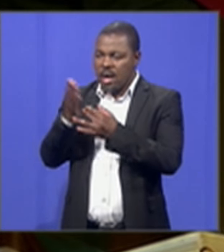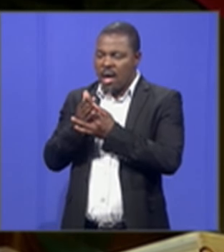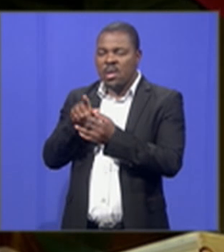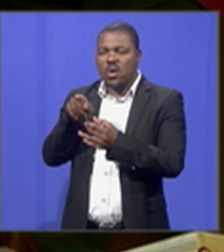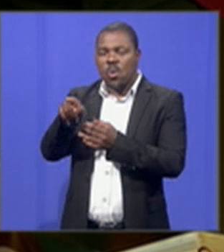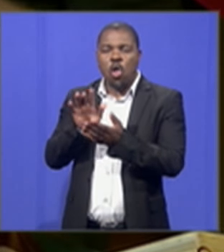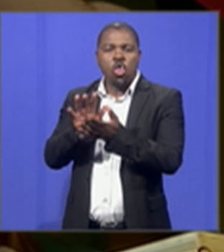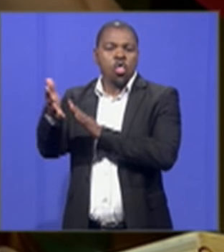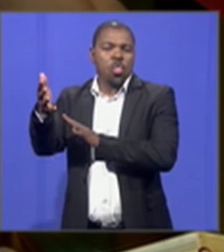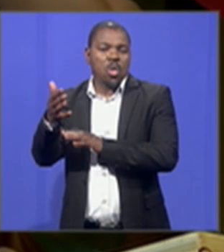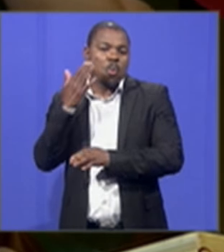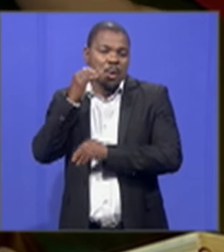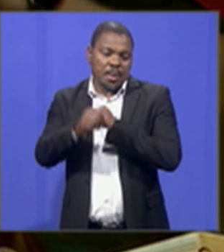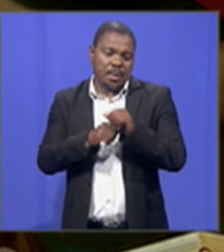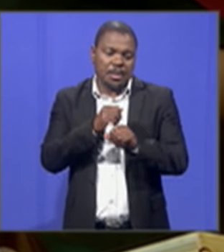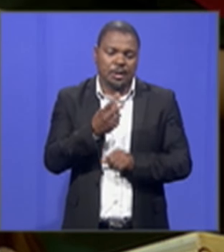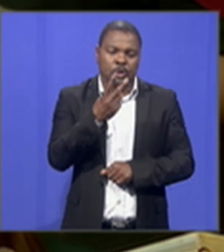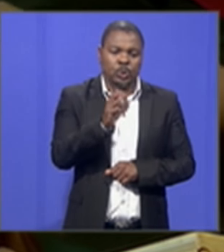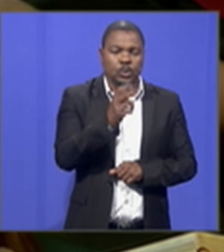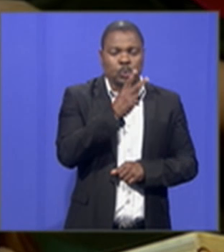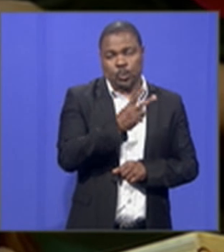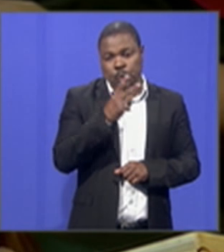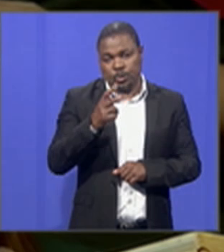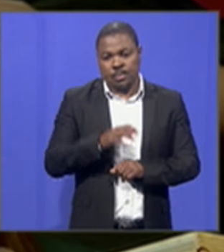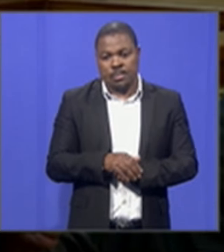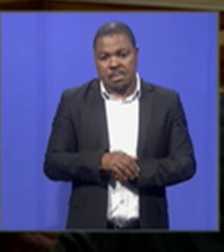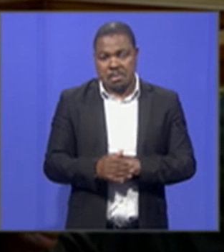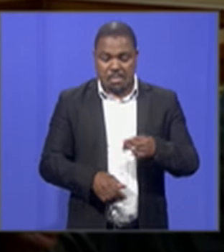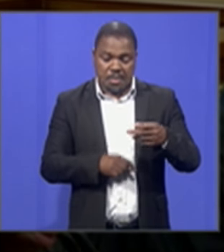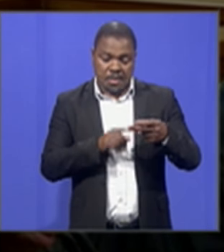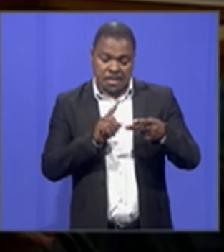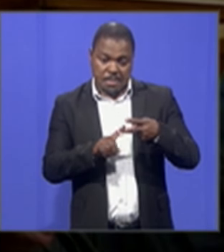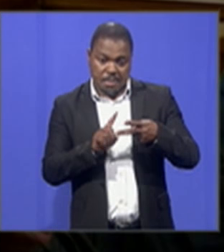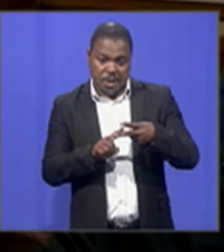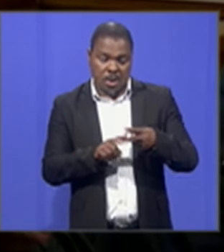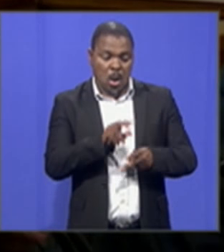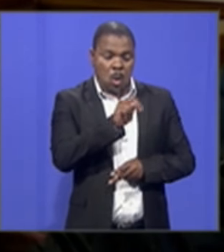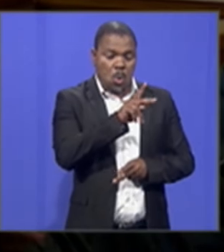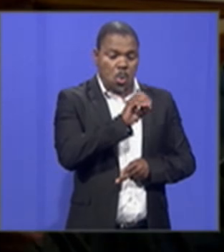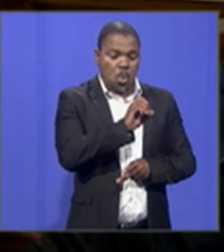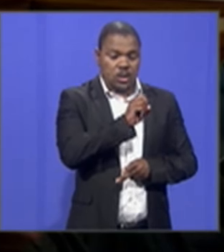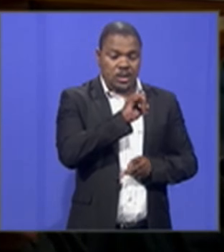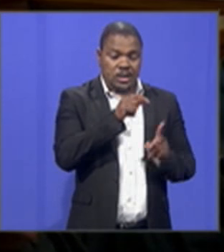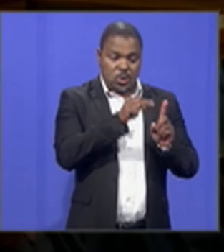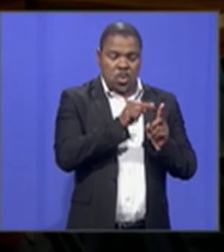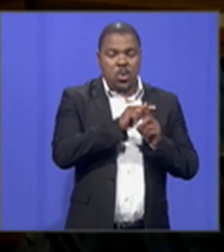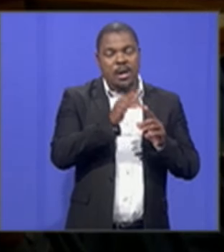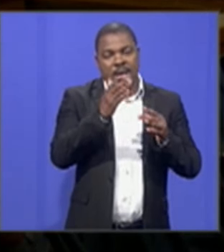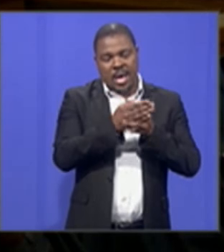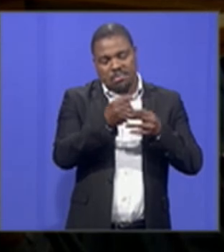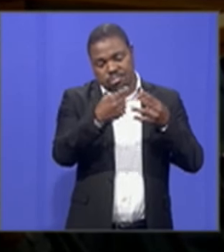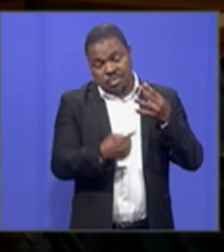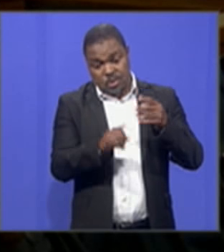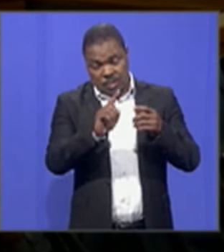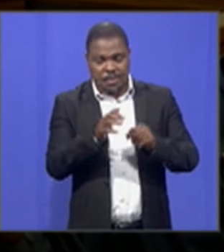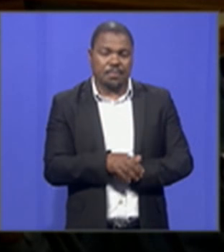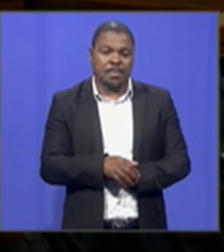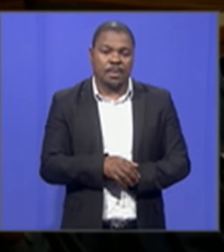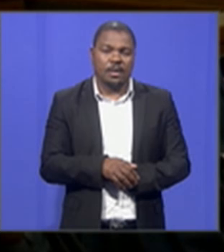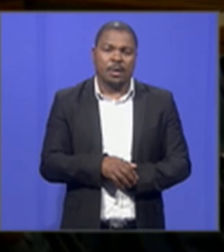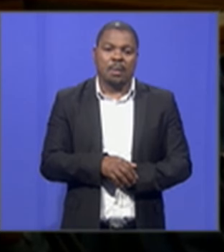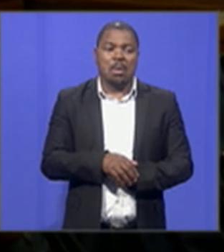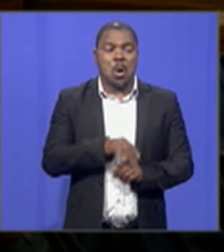se diragetše ngwageng wa 2022. Molatong wa bobedi Nkosi o lebagane le dipharamolato tše mmalwa a fa go gare ga tšona go